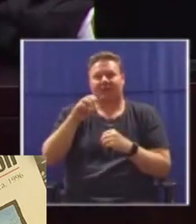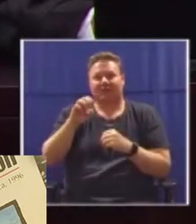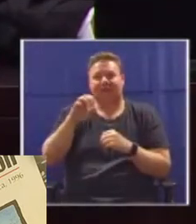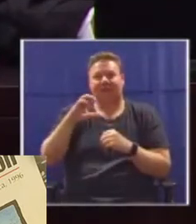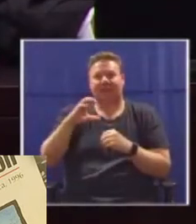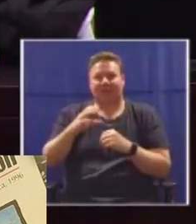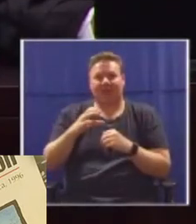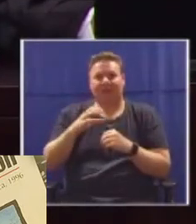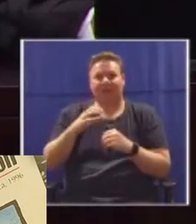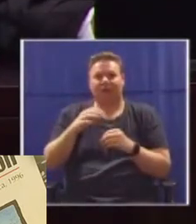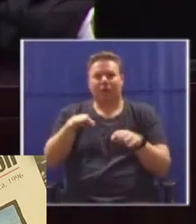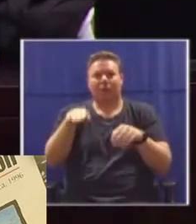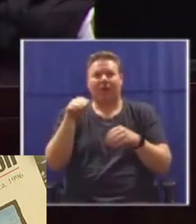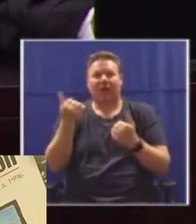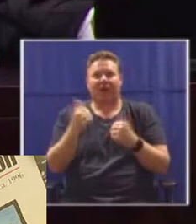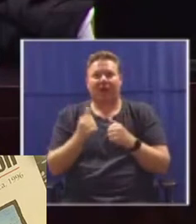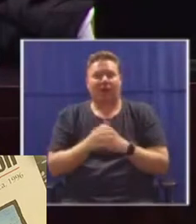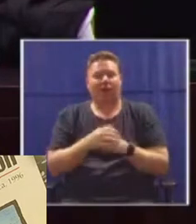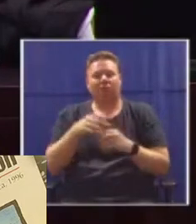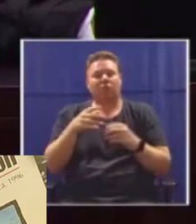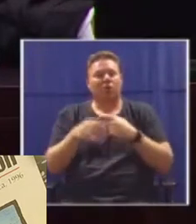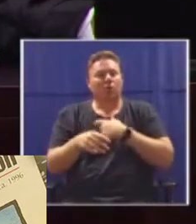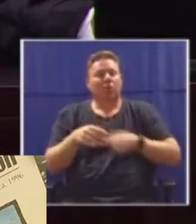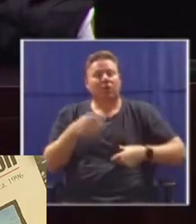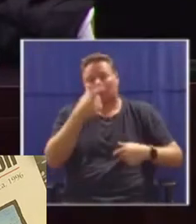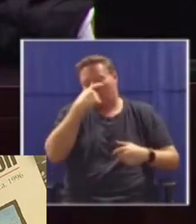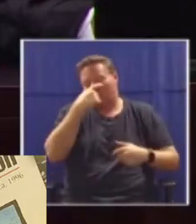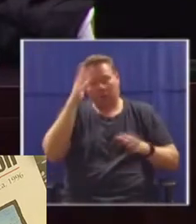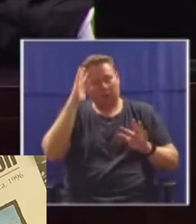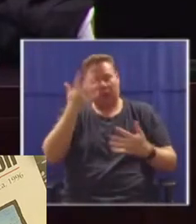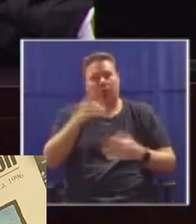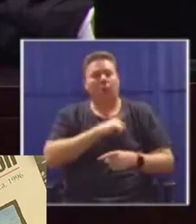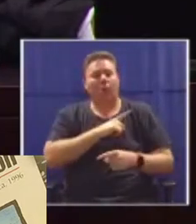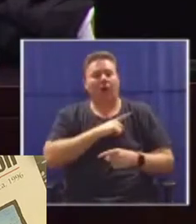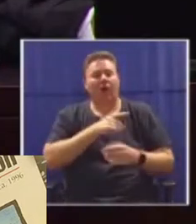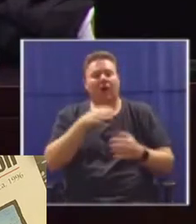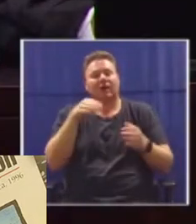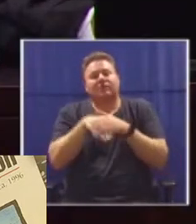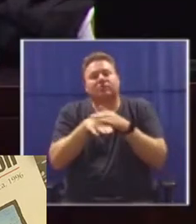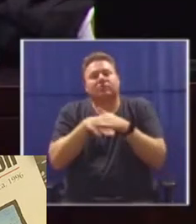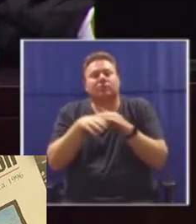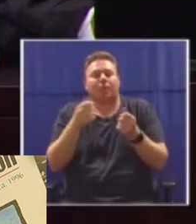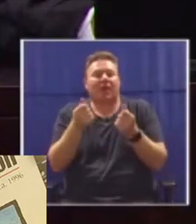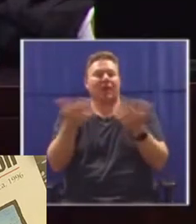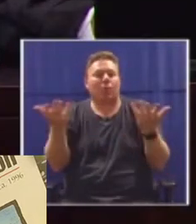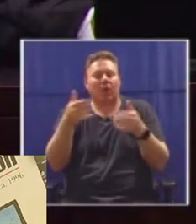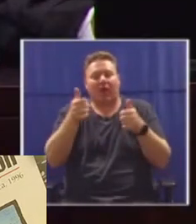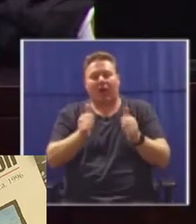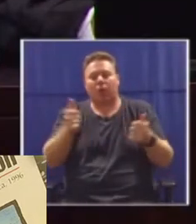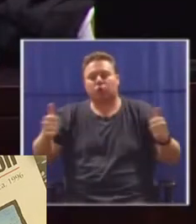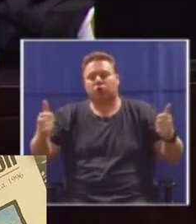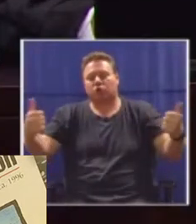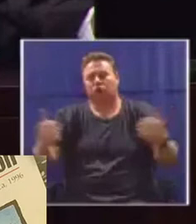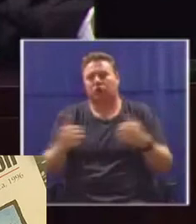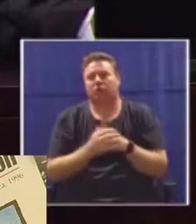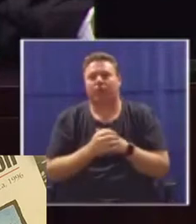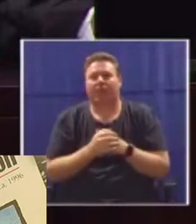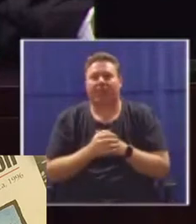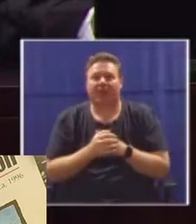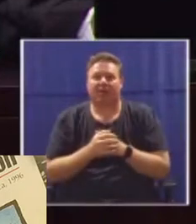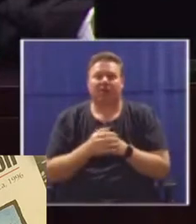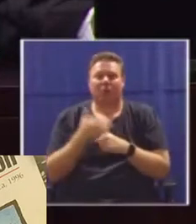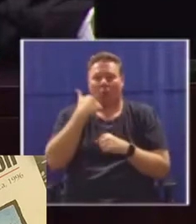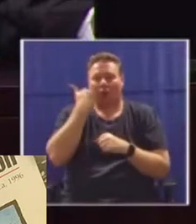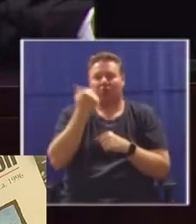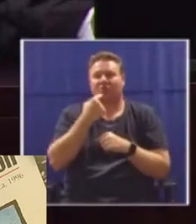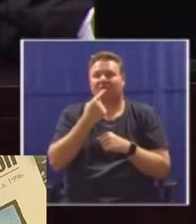has no idea of because he stores his money in couches. Furthermore, would like to